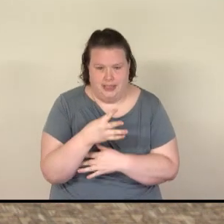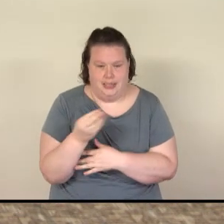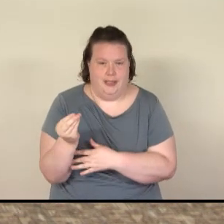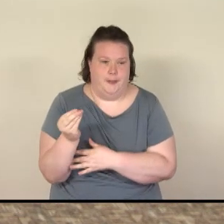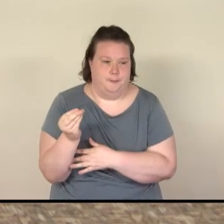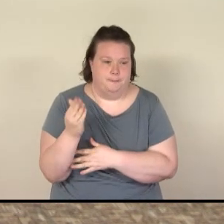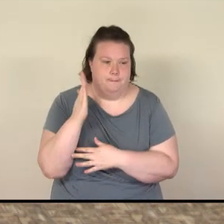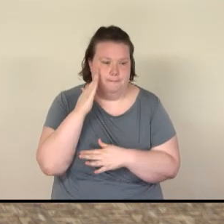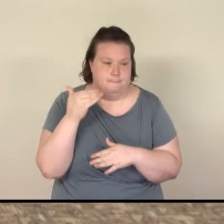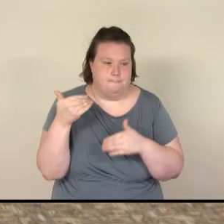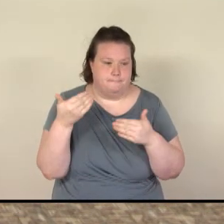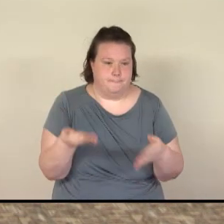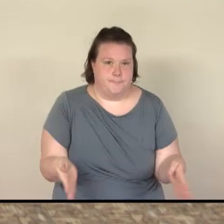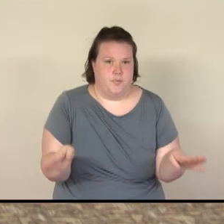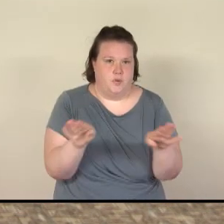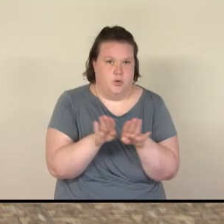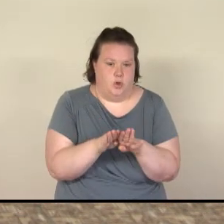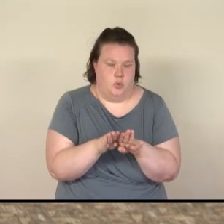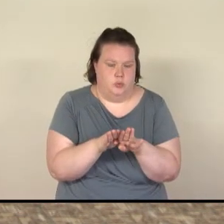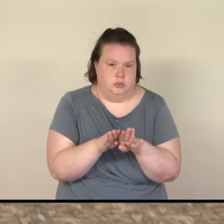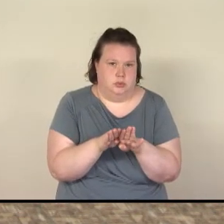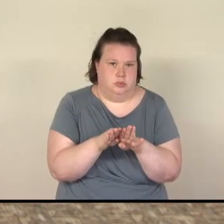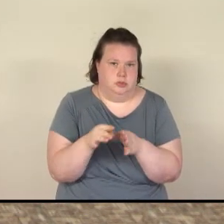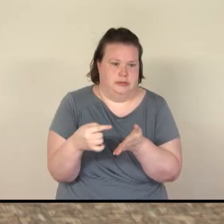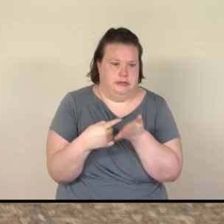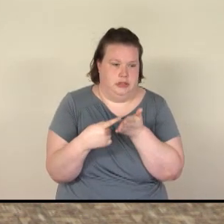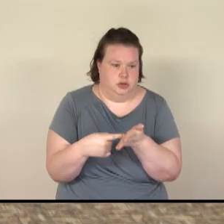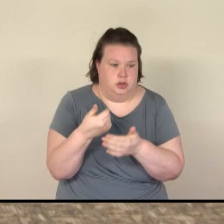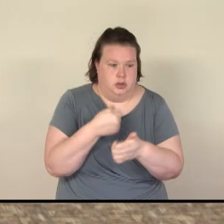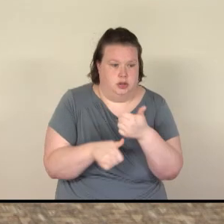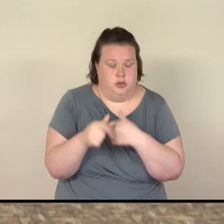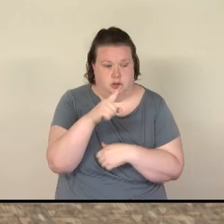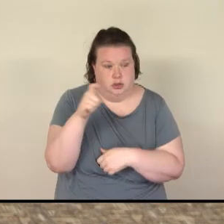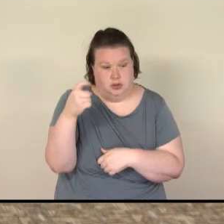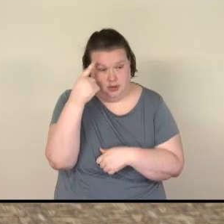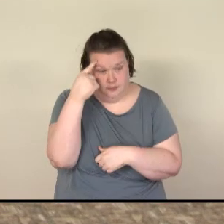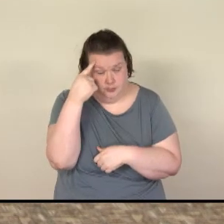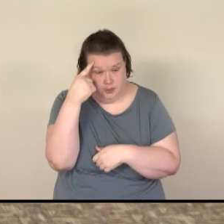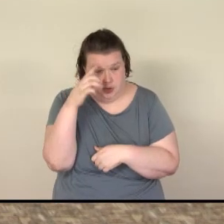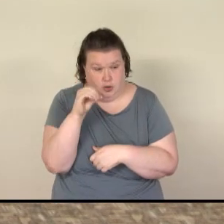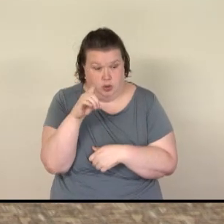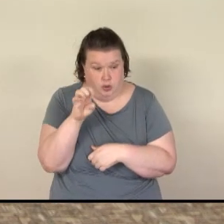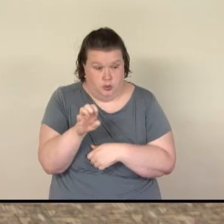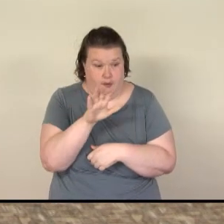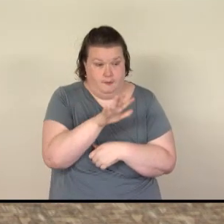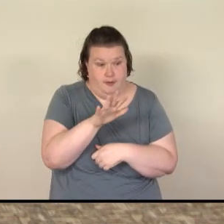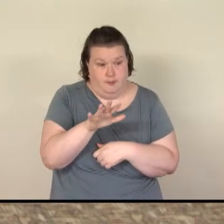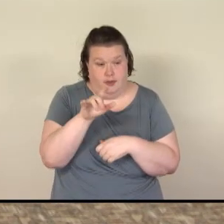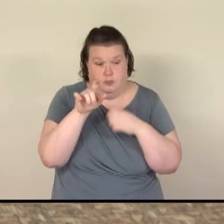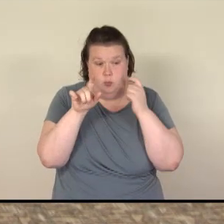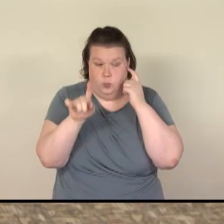And we will go into closed sessions for this item under Texas Government Code, section